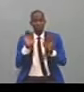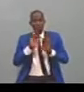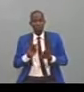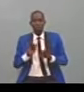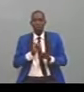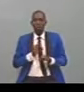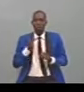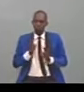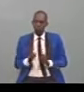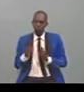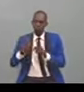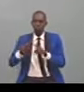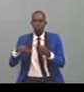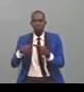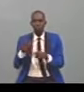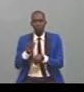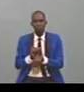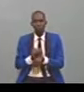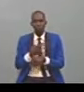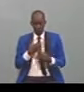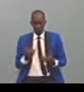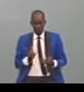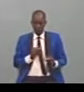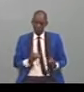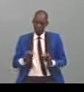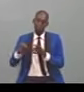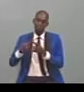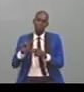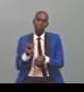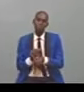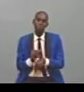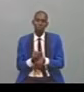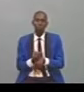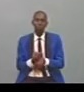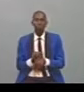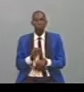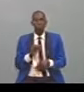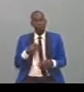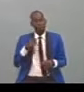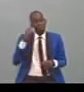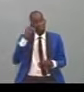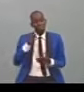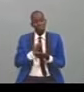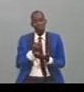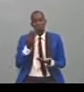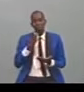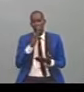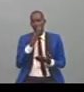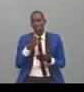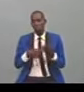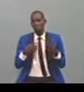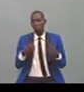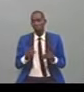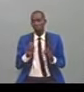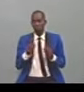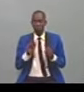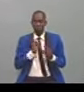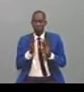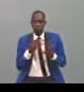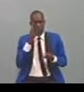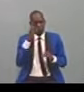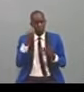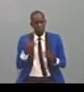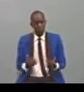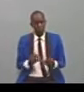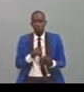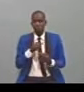a shift, and even now, I'm heading to work. I thought that might be the case. It's all right. I'll leave you for now. But please, when you do